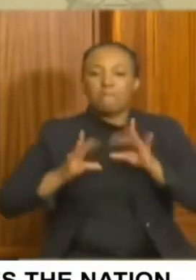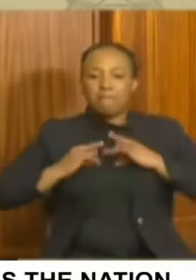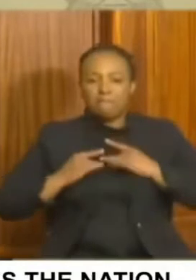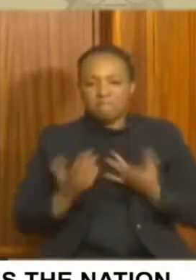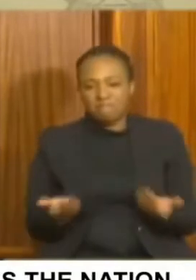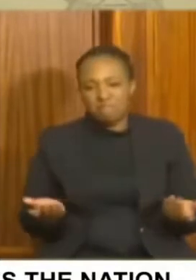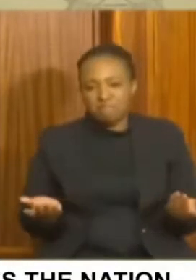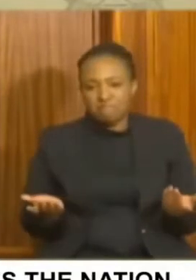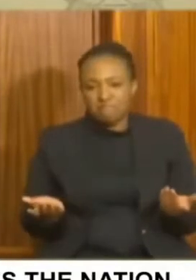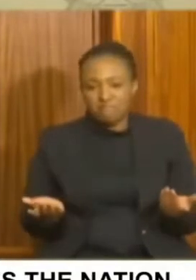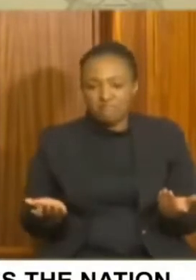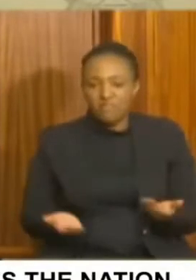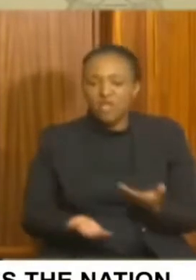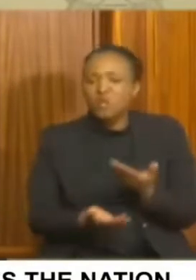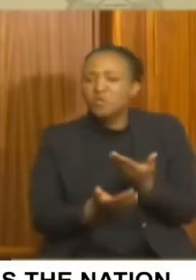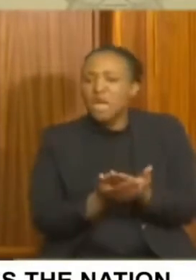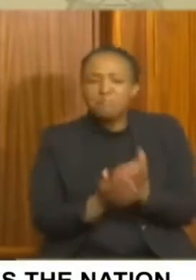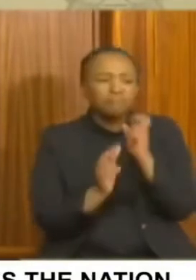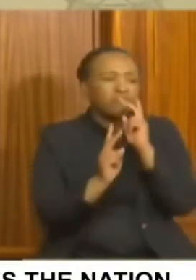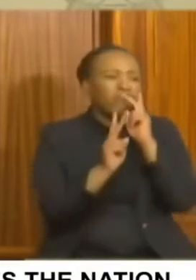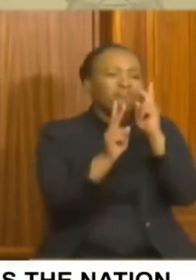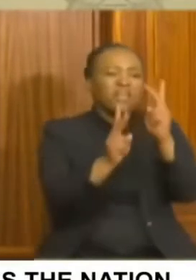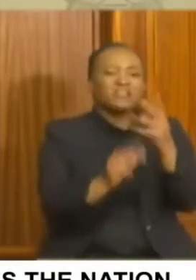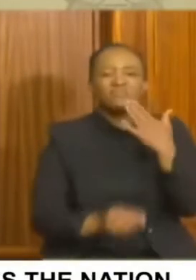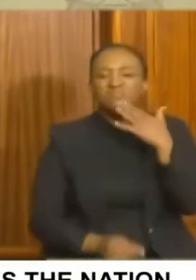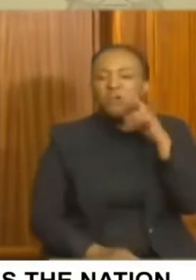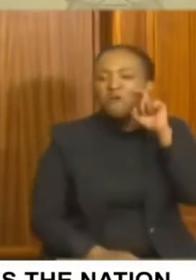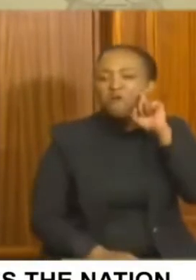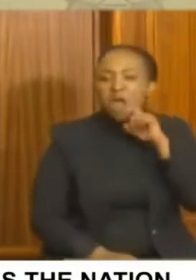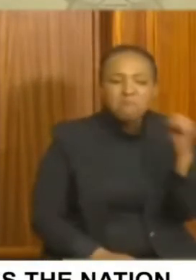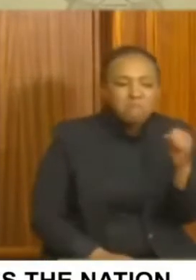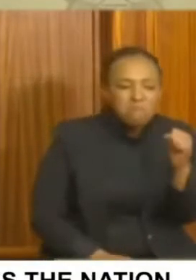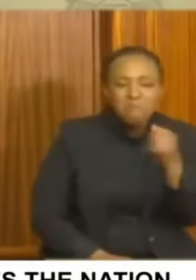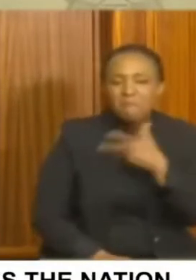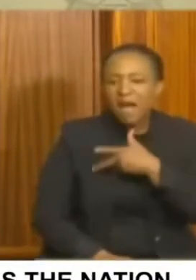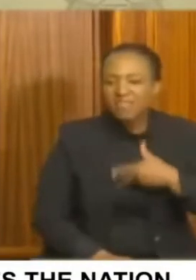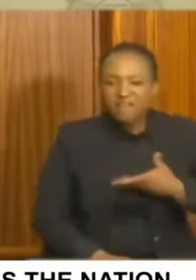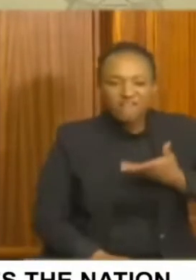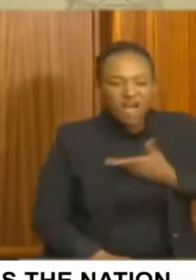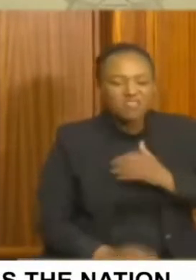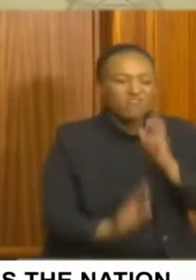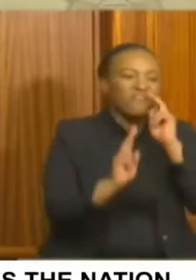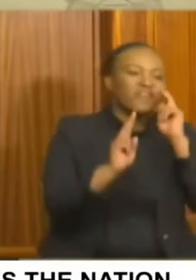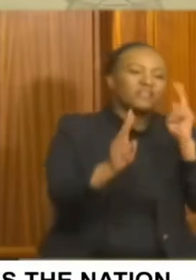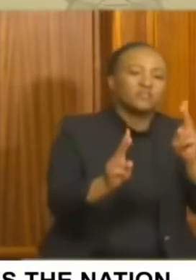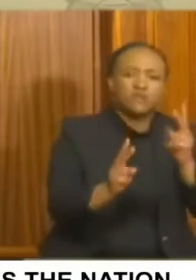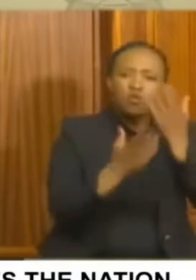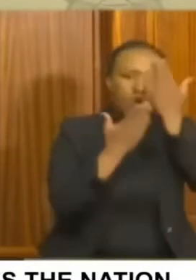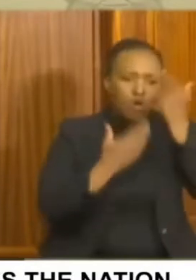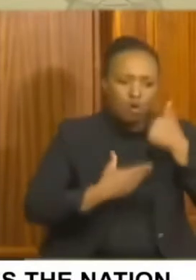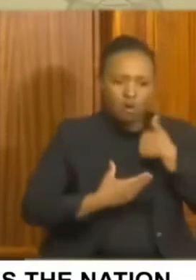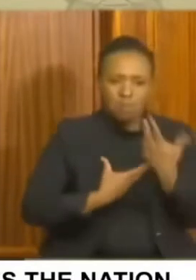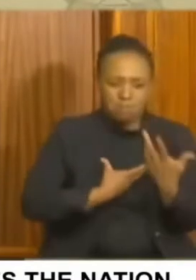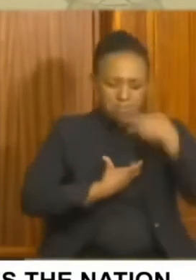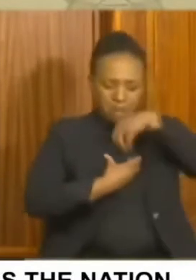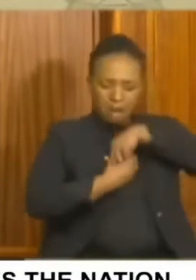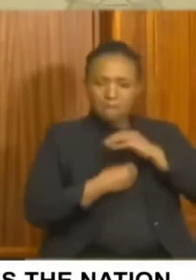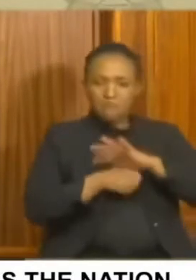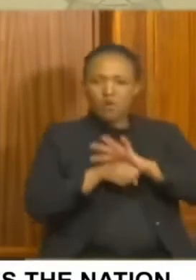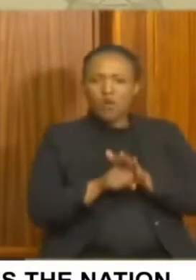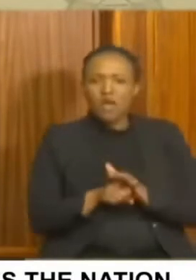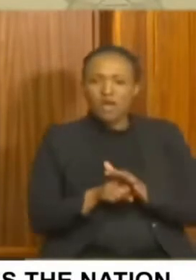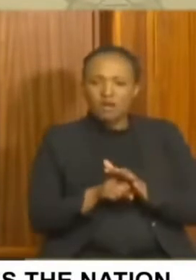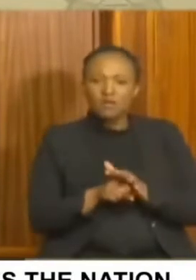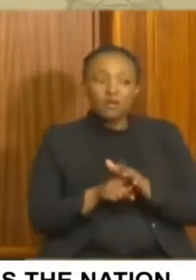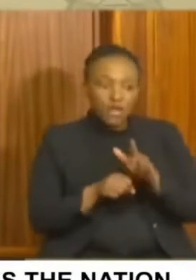You may go to visit your elderly parents or grandparents. So glad he's explaining this. Not knowing that you are infected. You